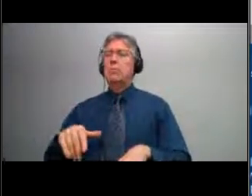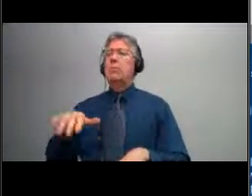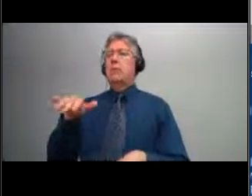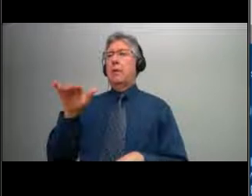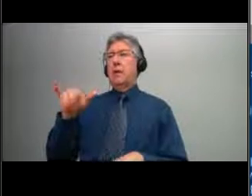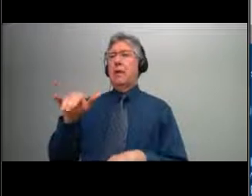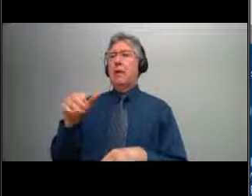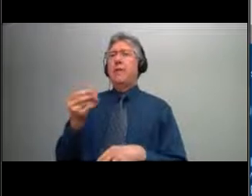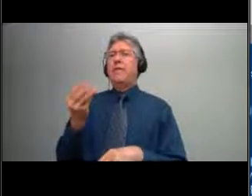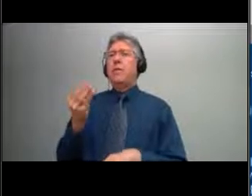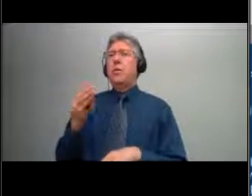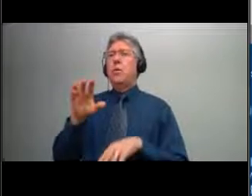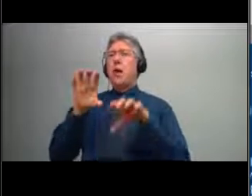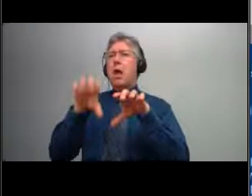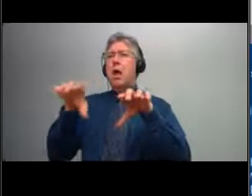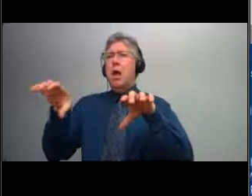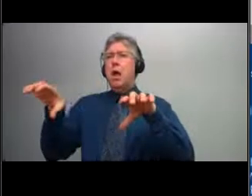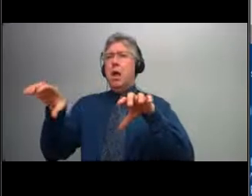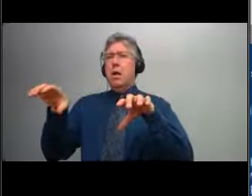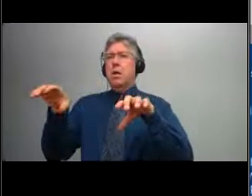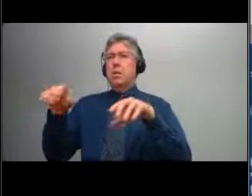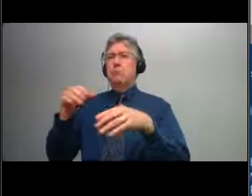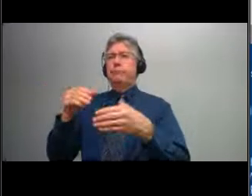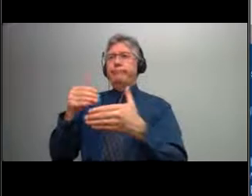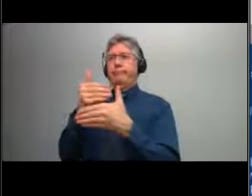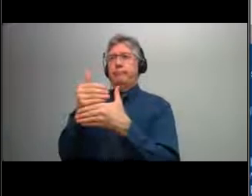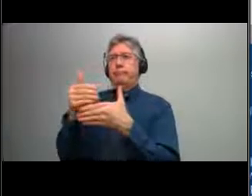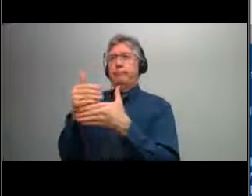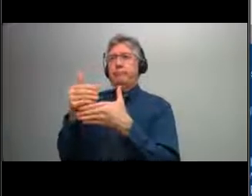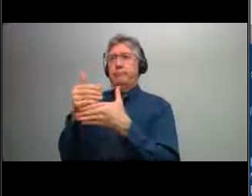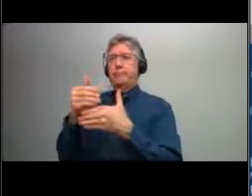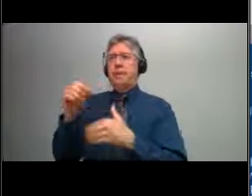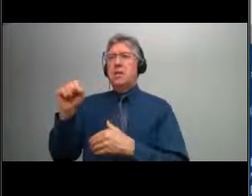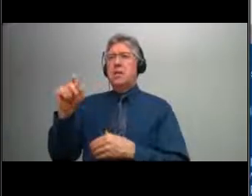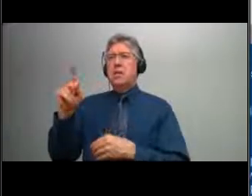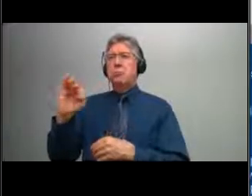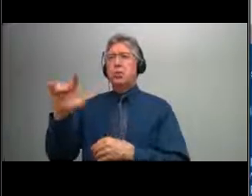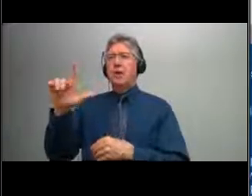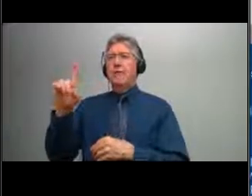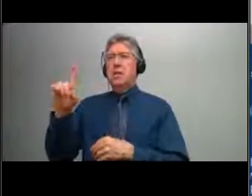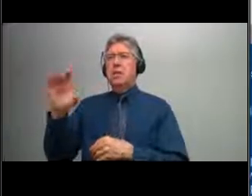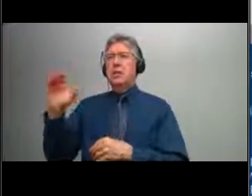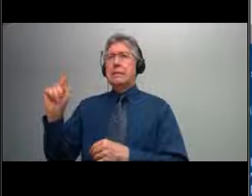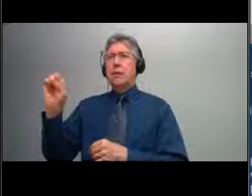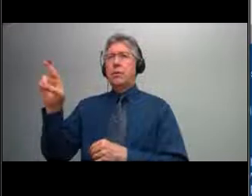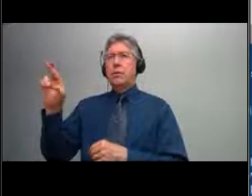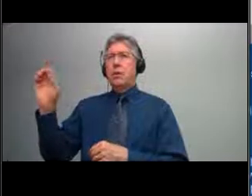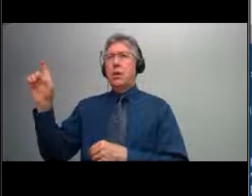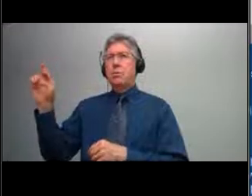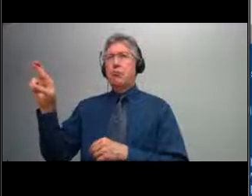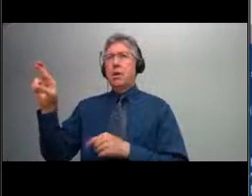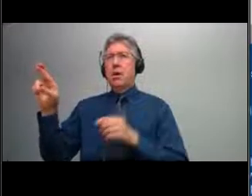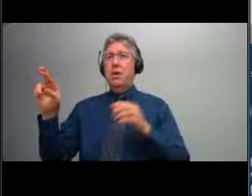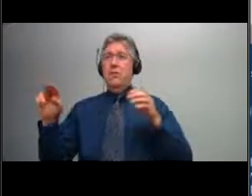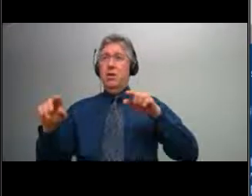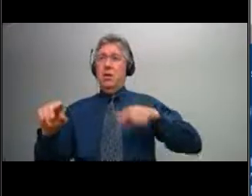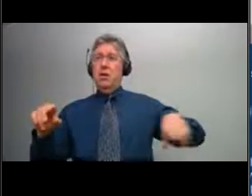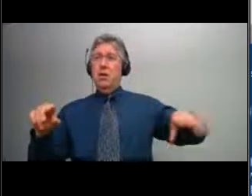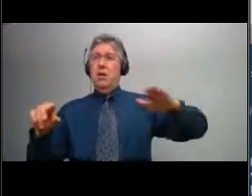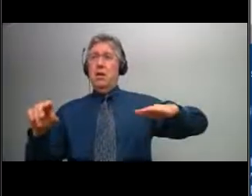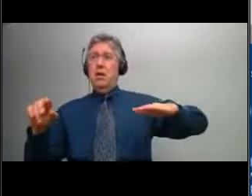few houses that abut Springfield Center Drive off of Leighton Drive.